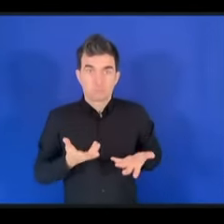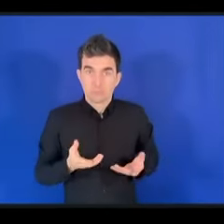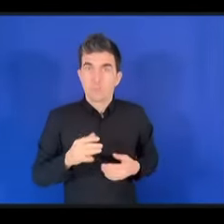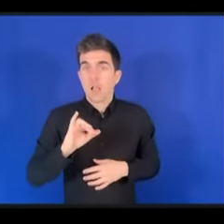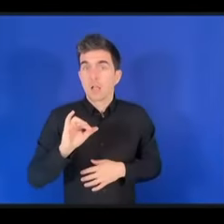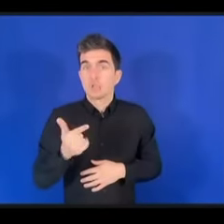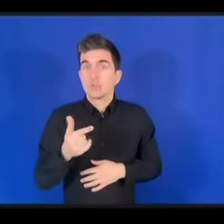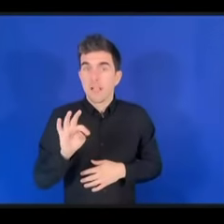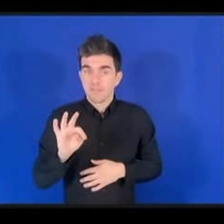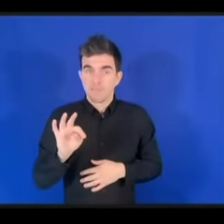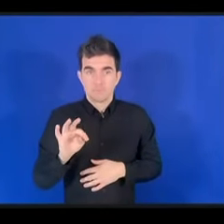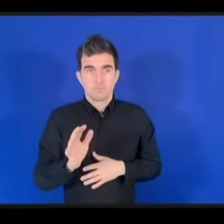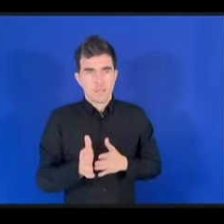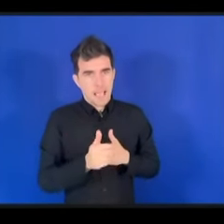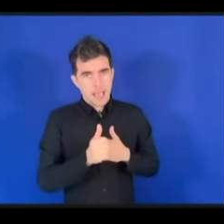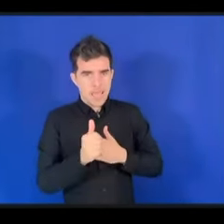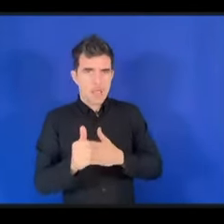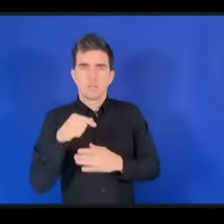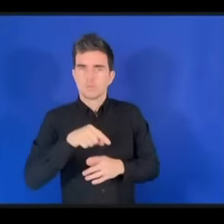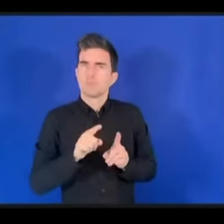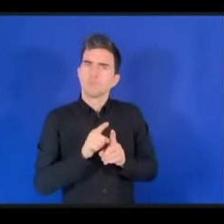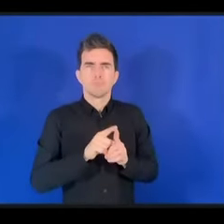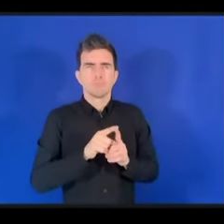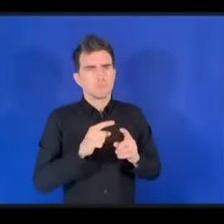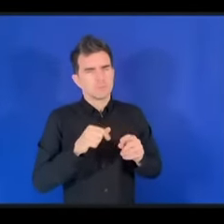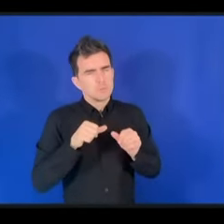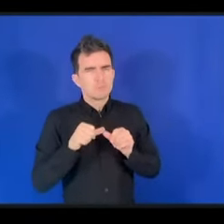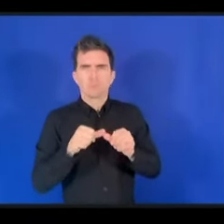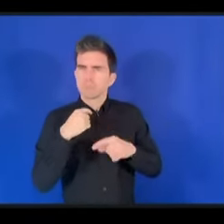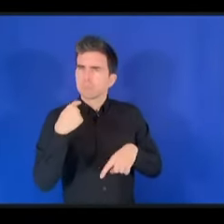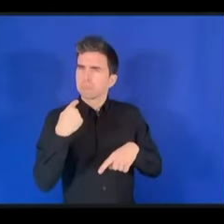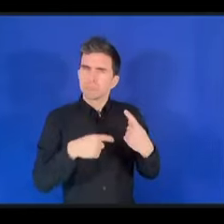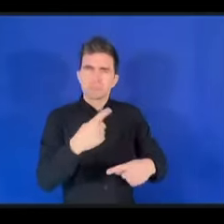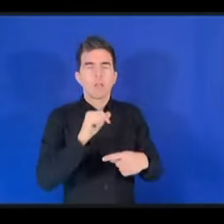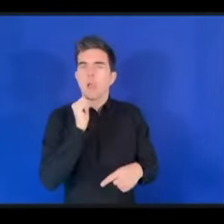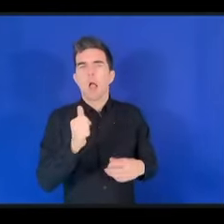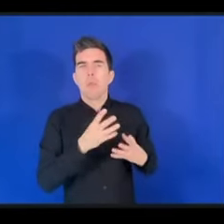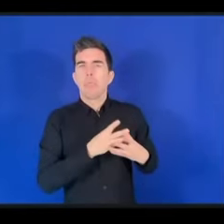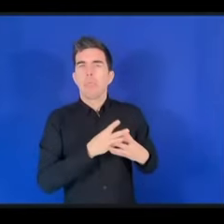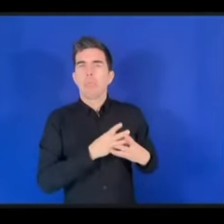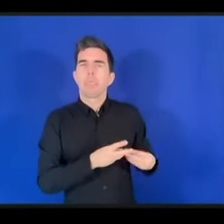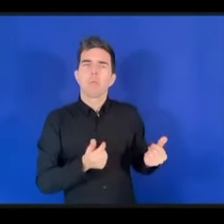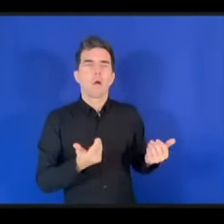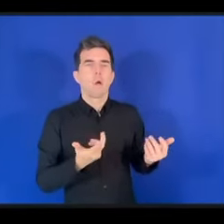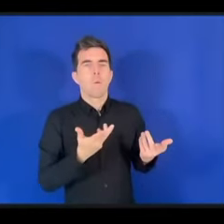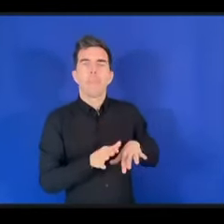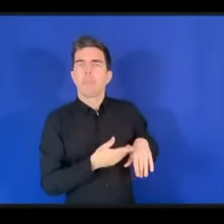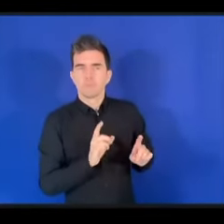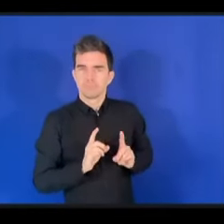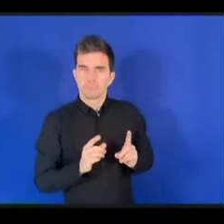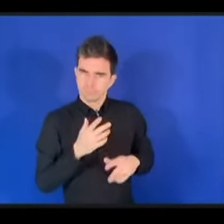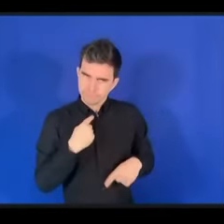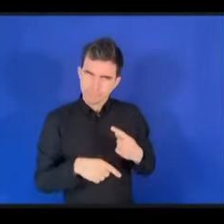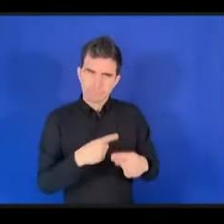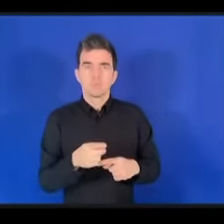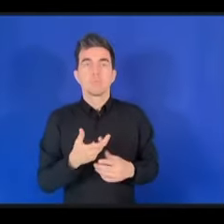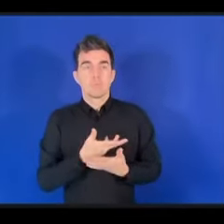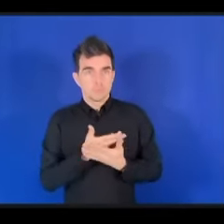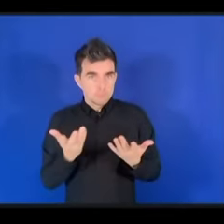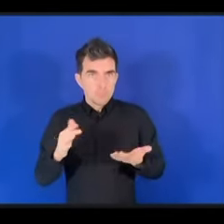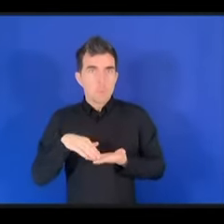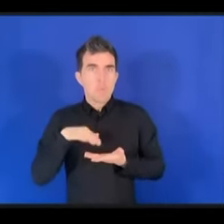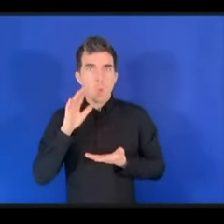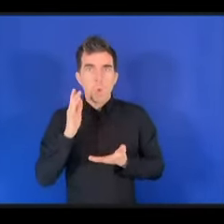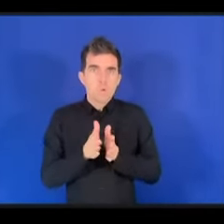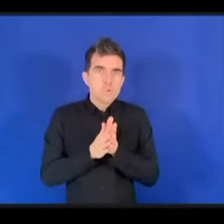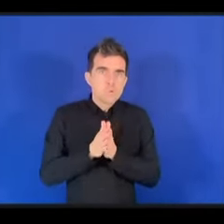from the Japanese community so that we can hear more from Japan in future internet governance discussions. The technical